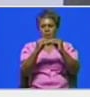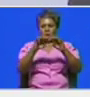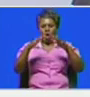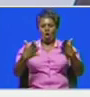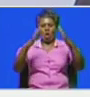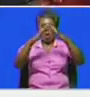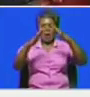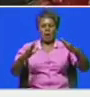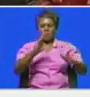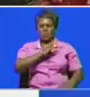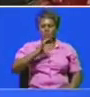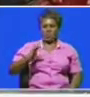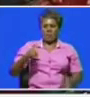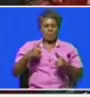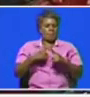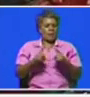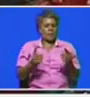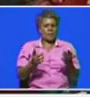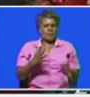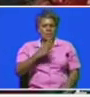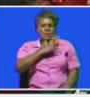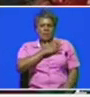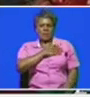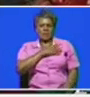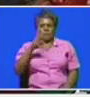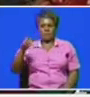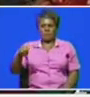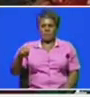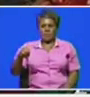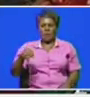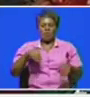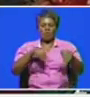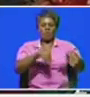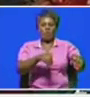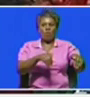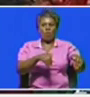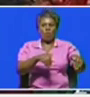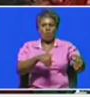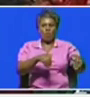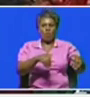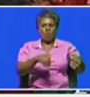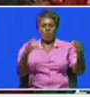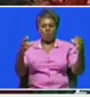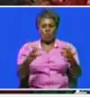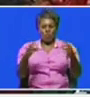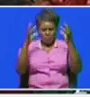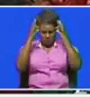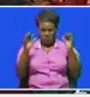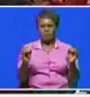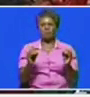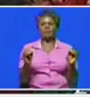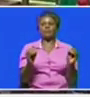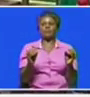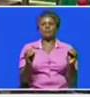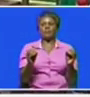house committees. But it turns out some NASA MPs are not conforming to that parliamentary group resolution and are not only